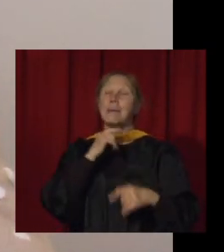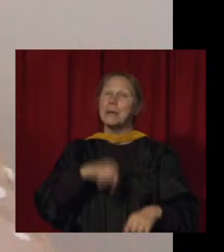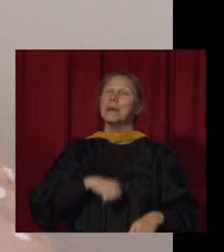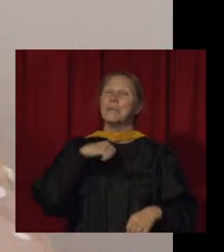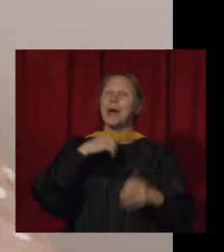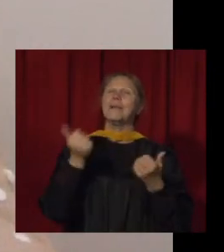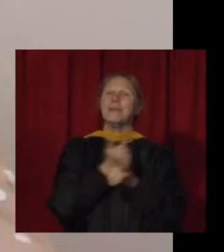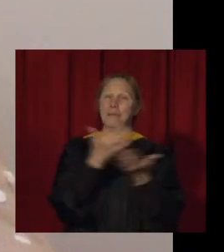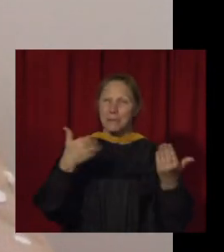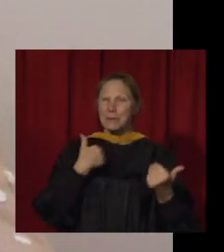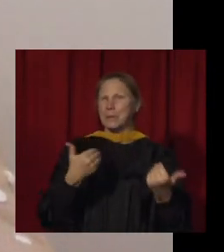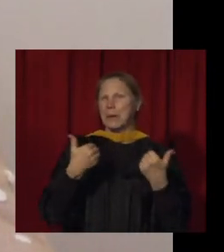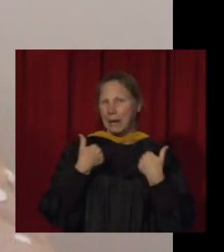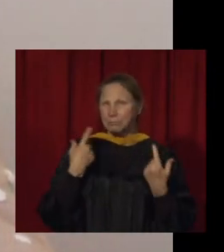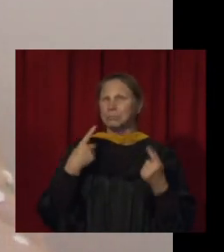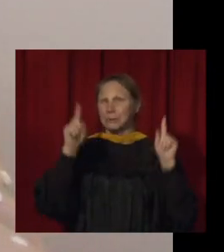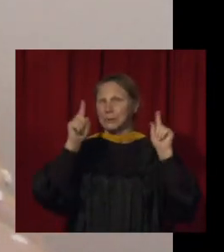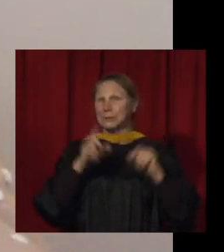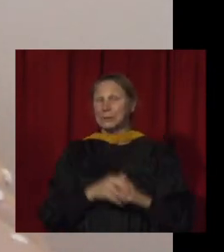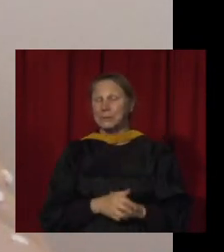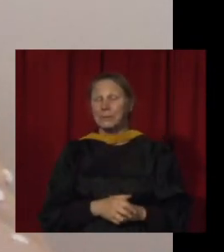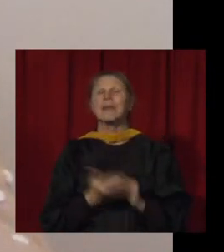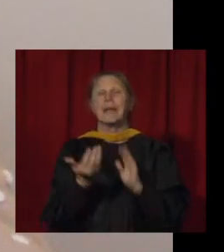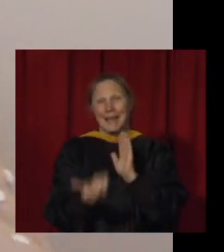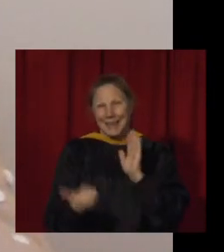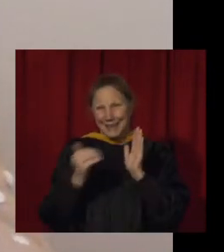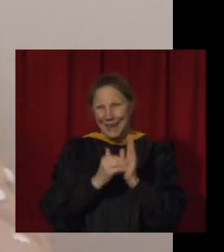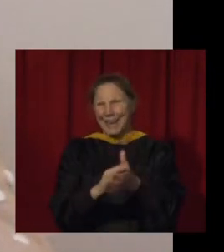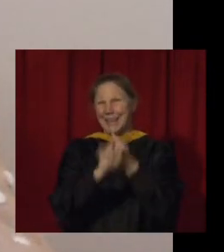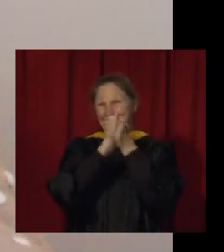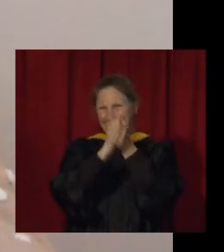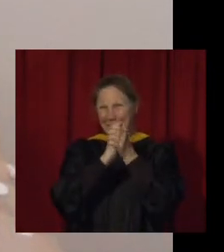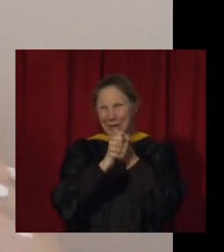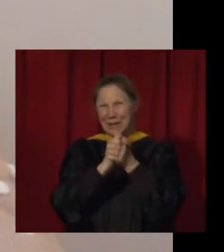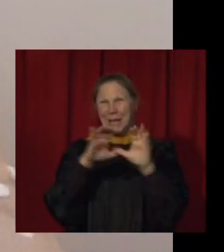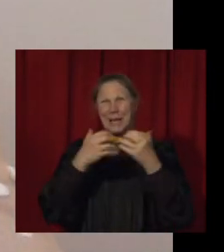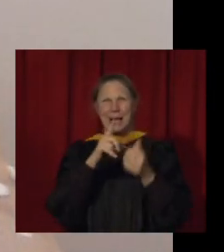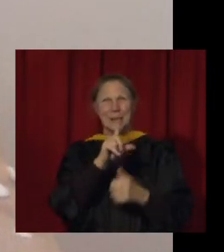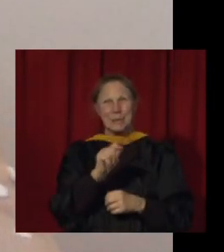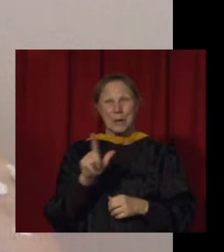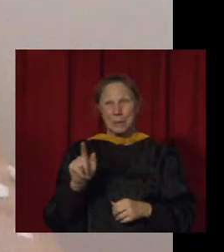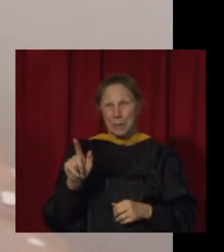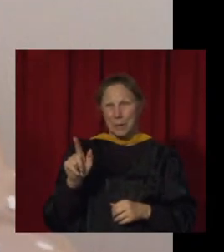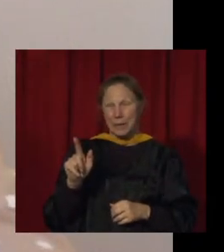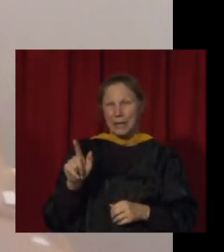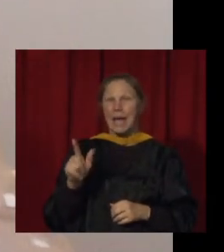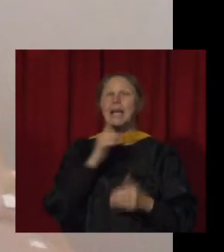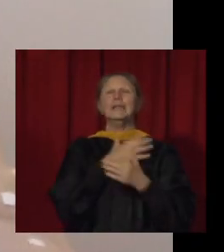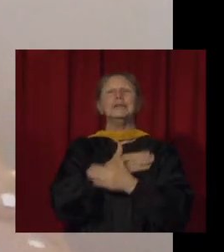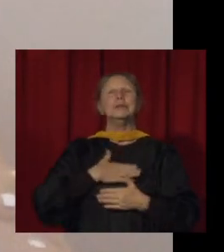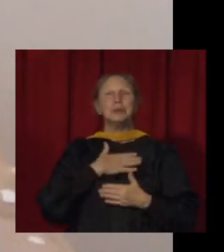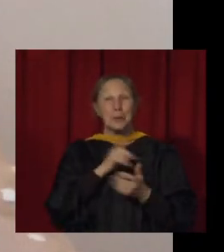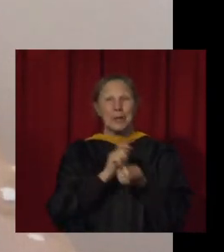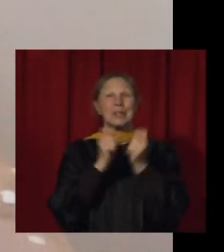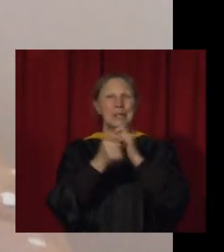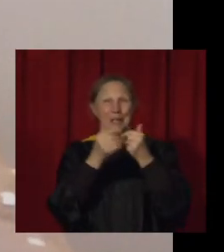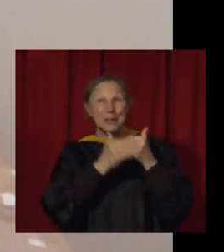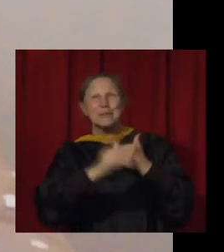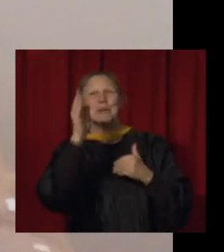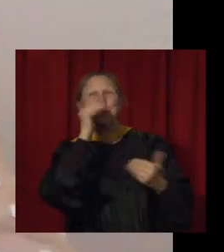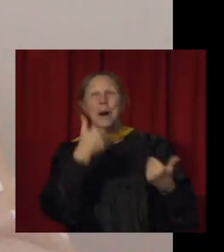of everything that we have accomplished. Once again, congratulations, class of 2021, and enjoy the changes ahead.